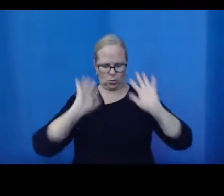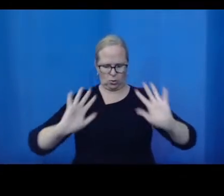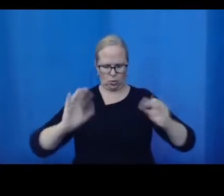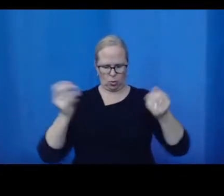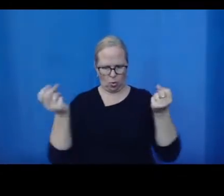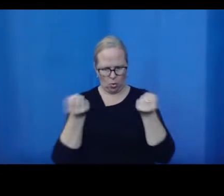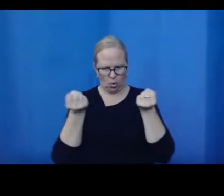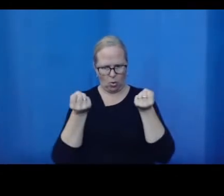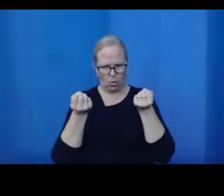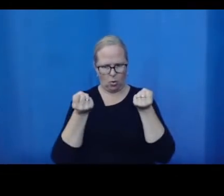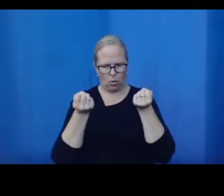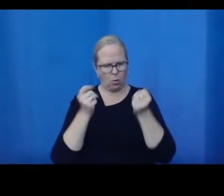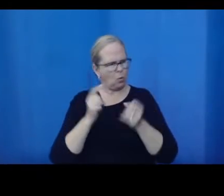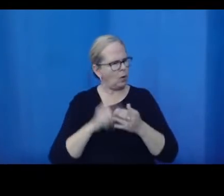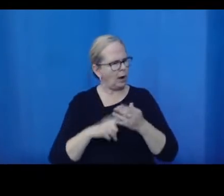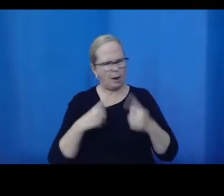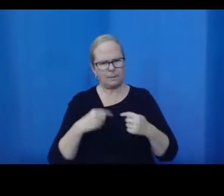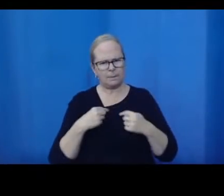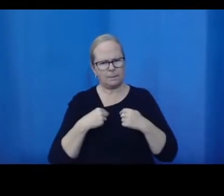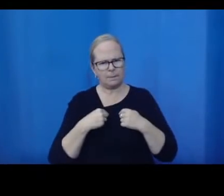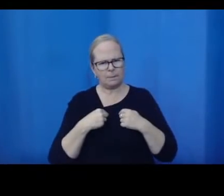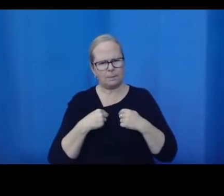that makes a huge difference.